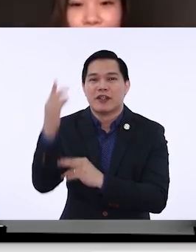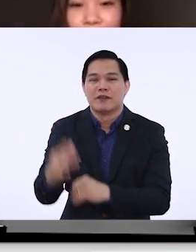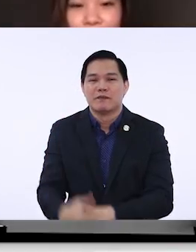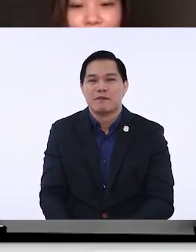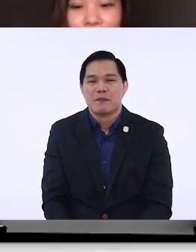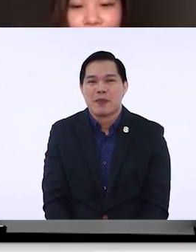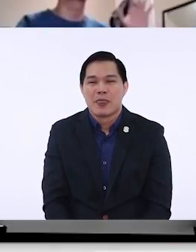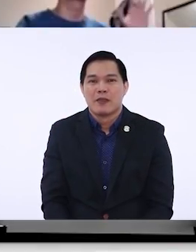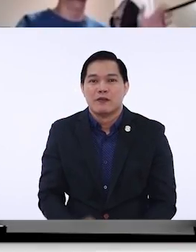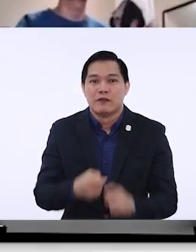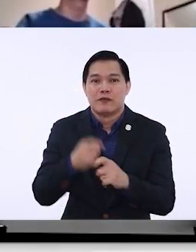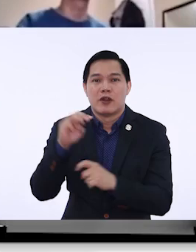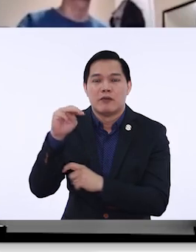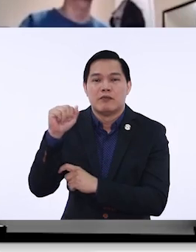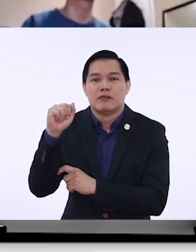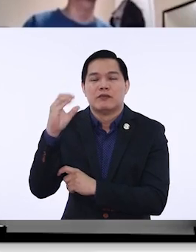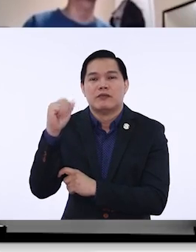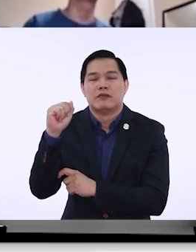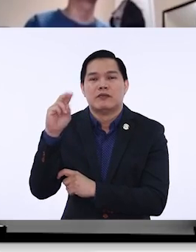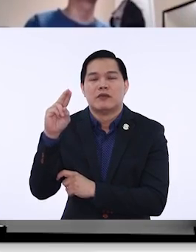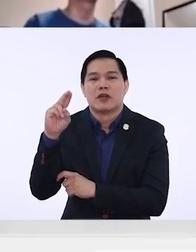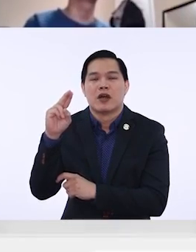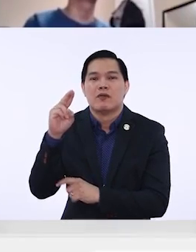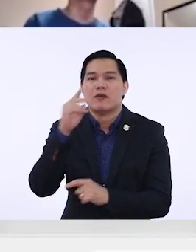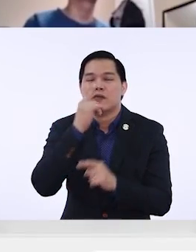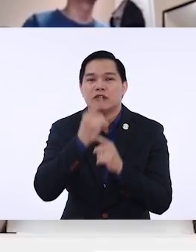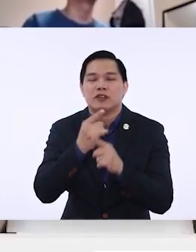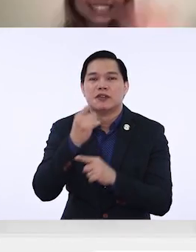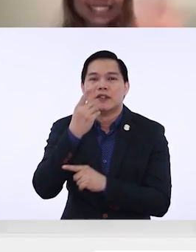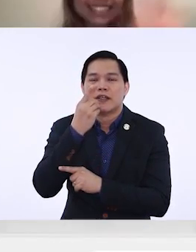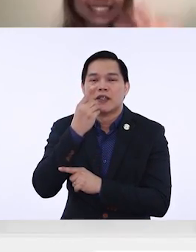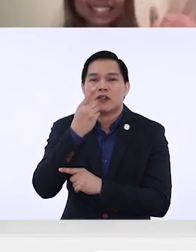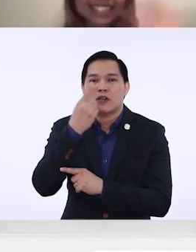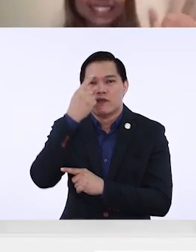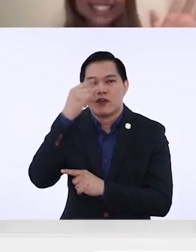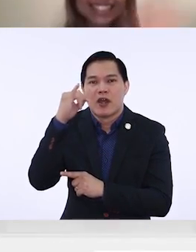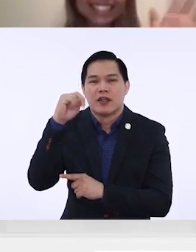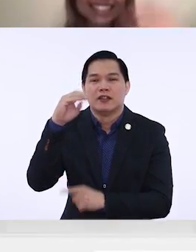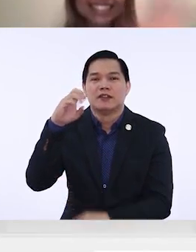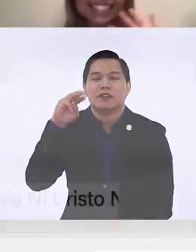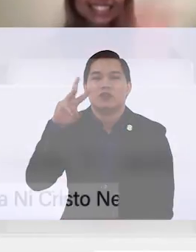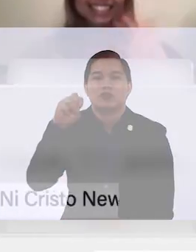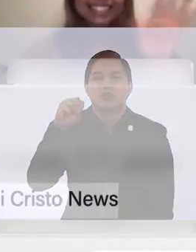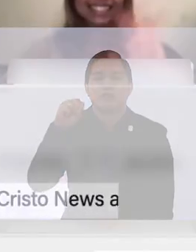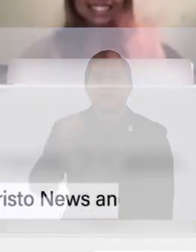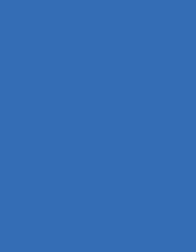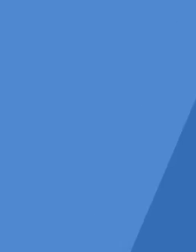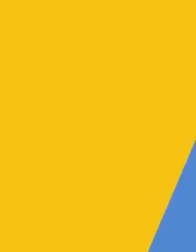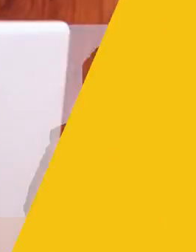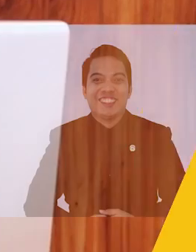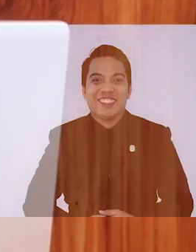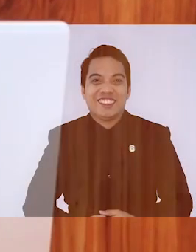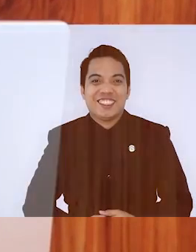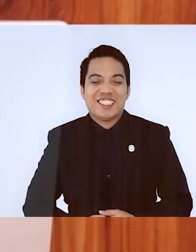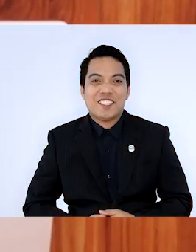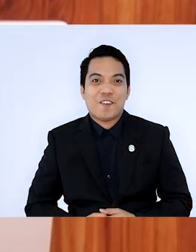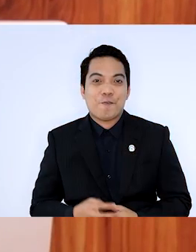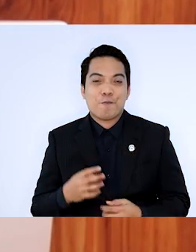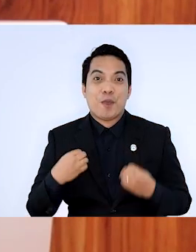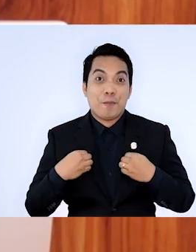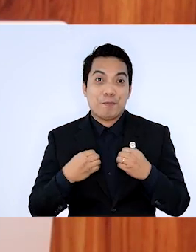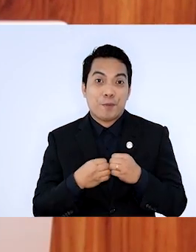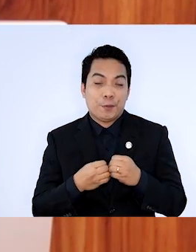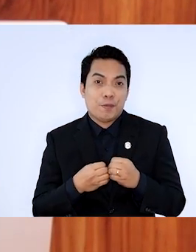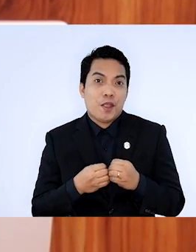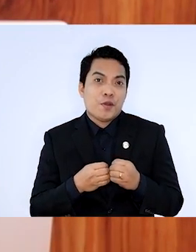God. From Macau, I am Sister Queen Diana de Guzman for Iglesia Ni Cristo News Network. One of the